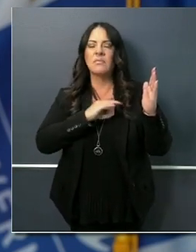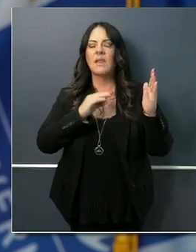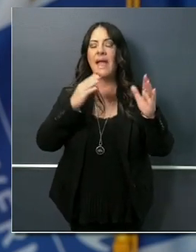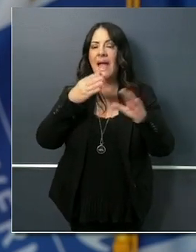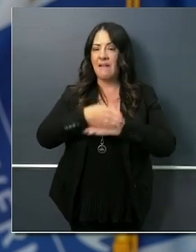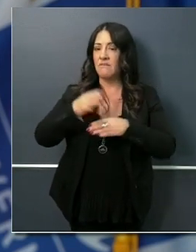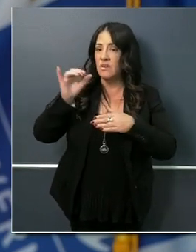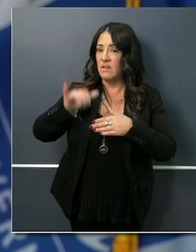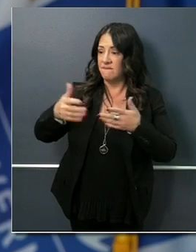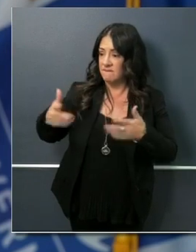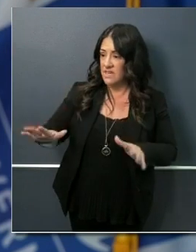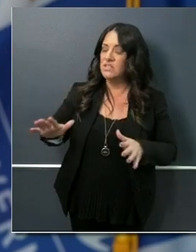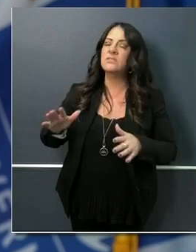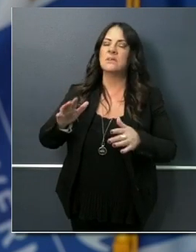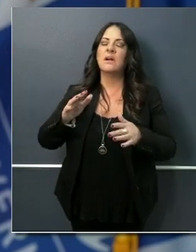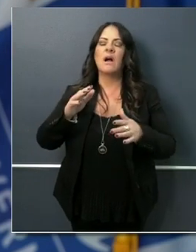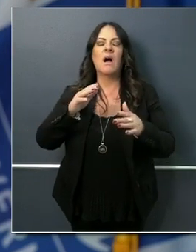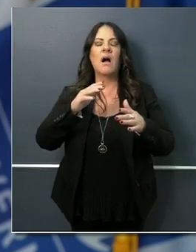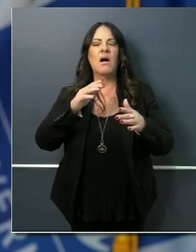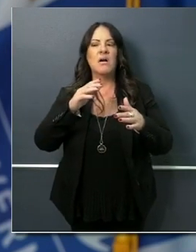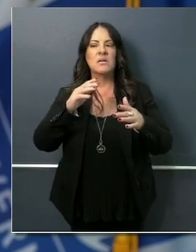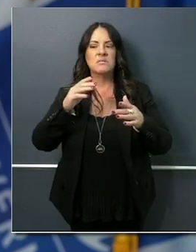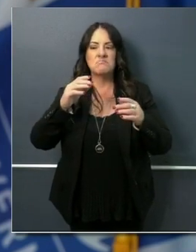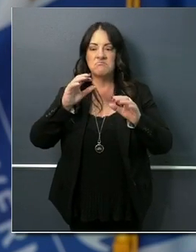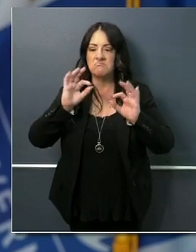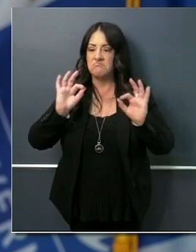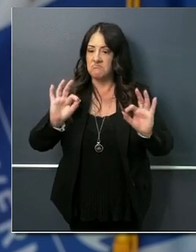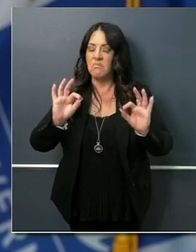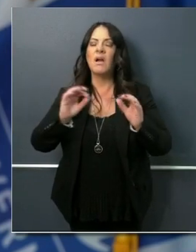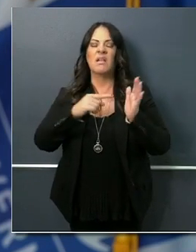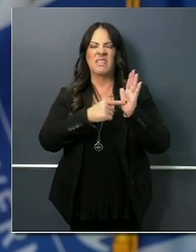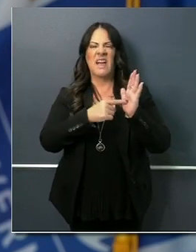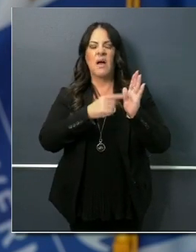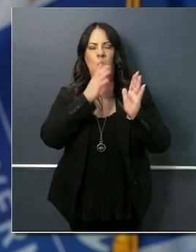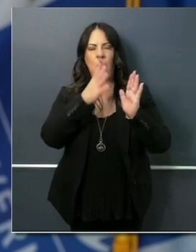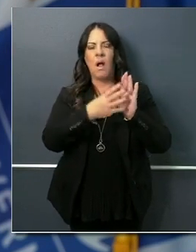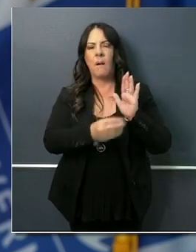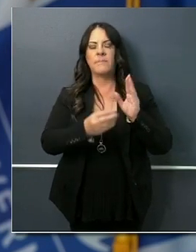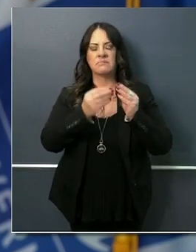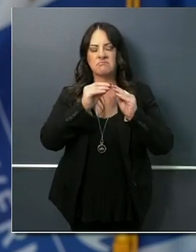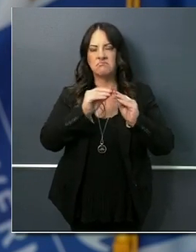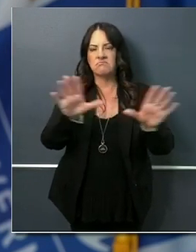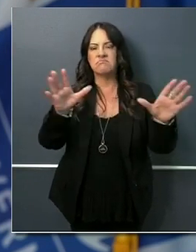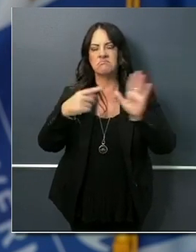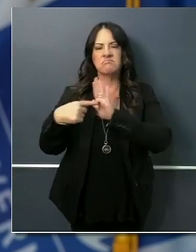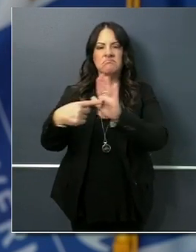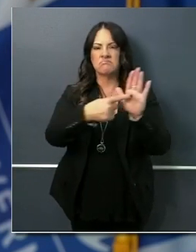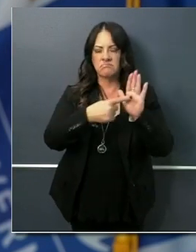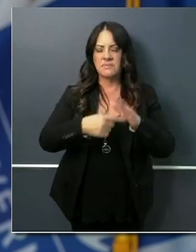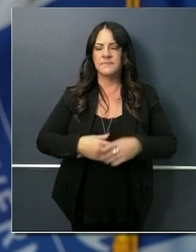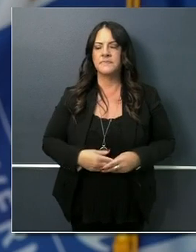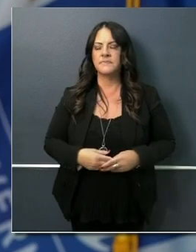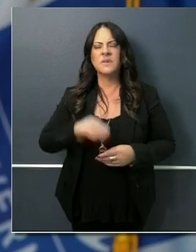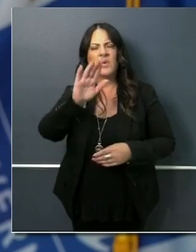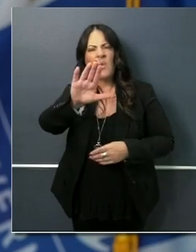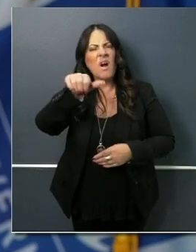after that contract will be released. The other thing is that I think the other part of your question had to do with